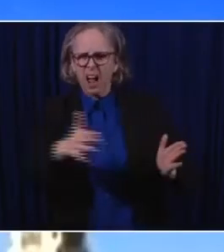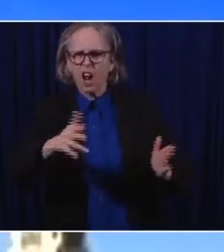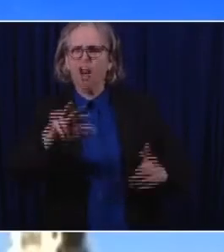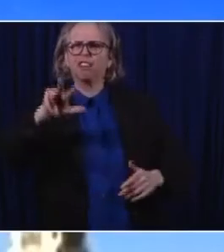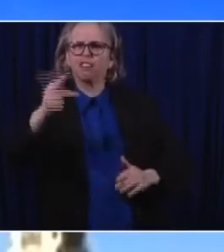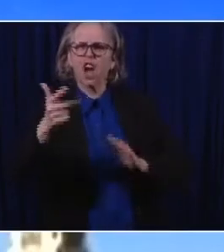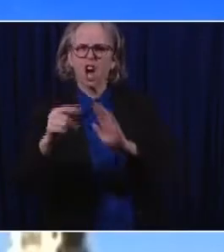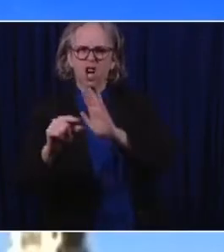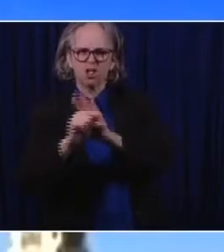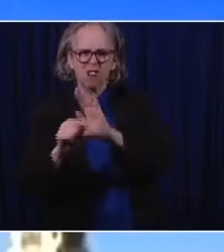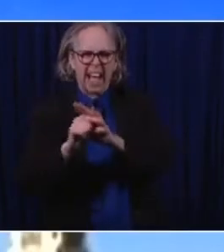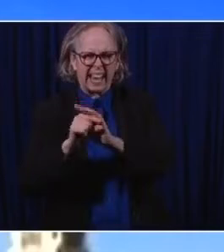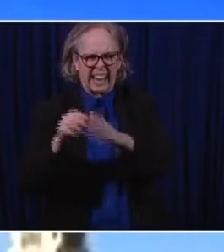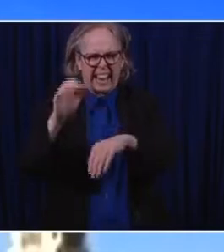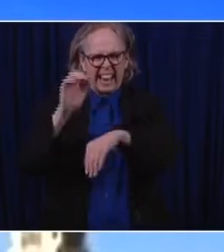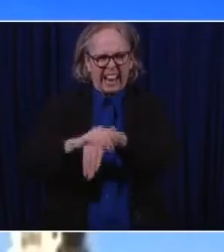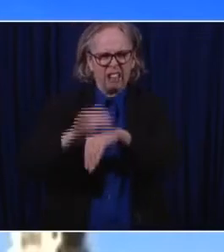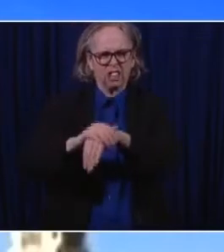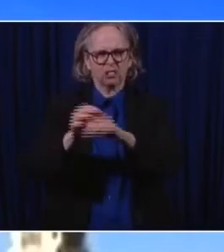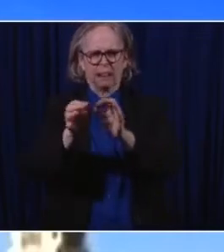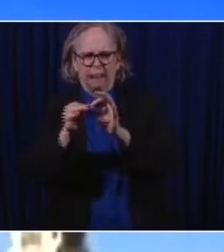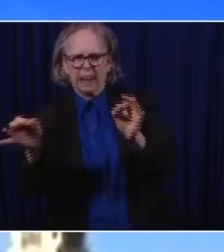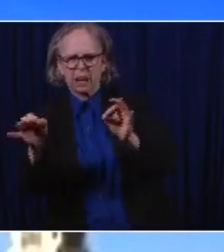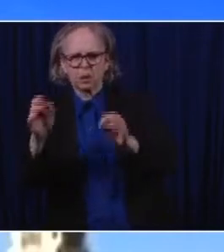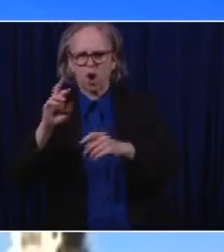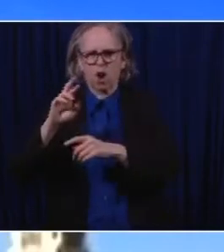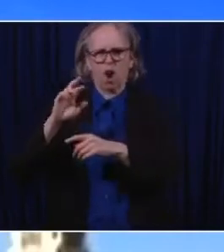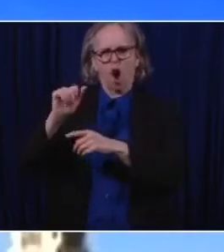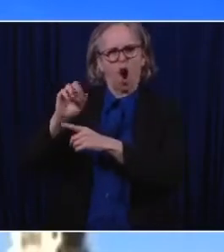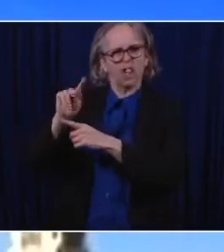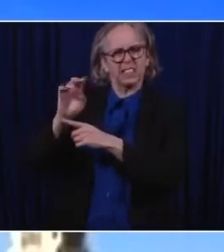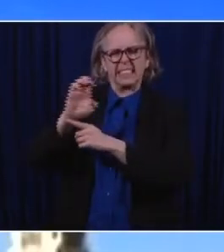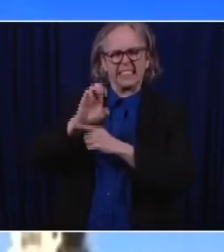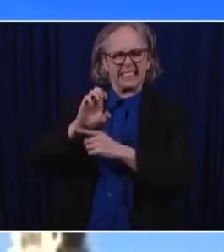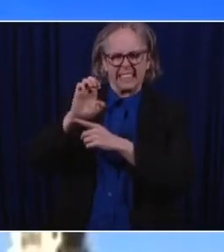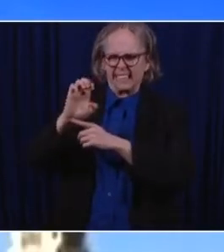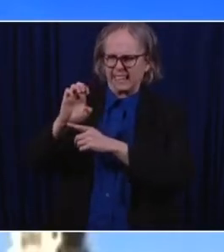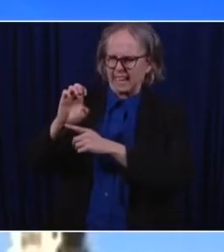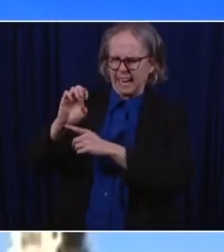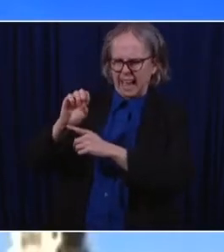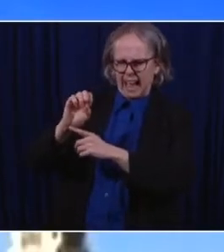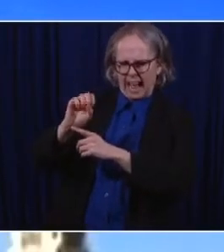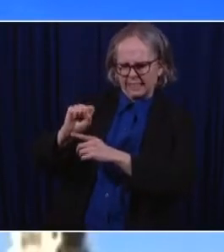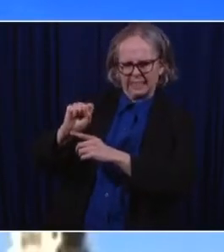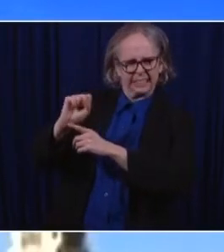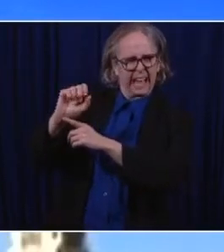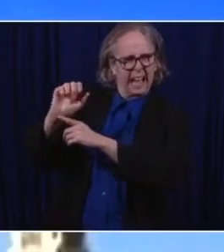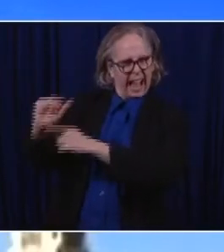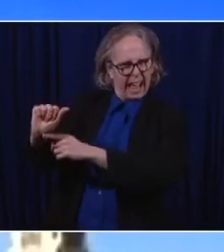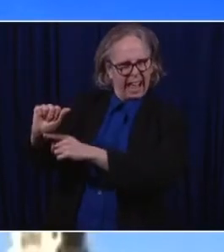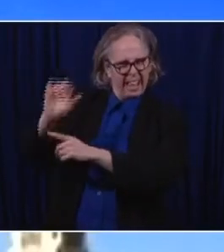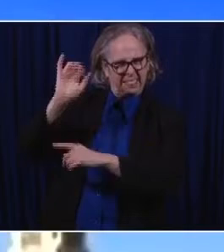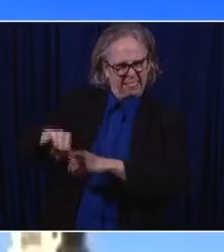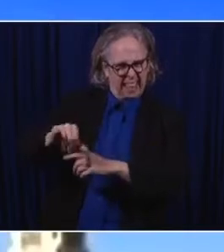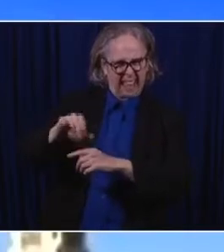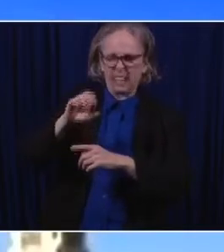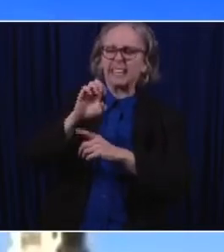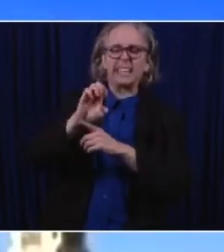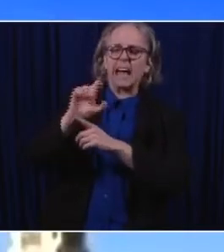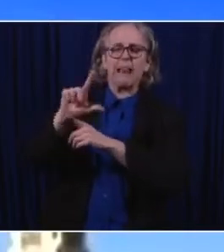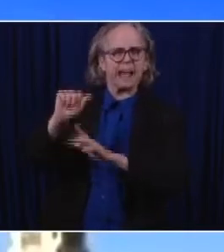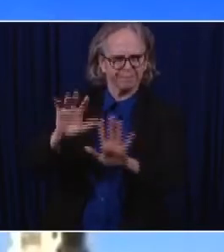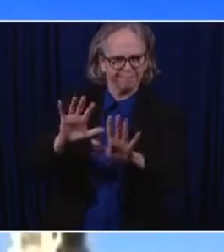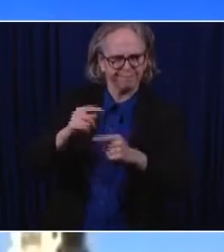which is an early snapshot for where students are in respect to the third grade reading guarantee that we have in Ohio. First, I like to think